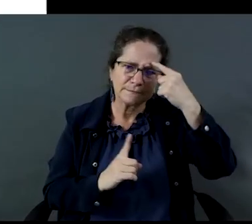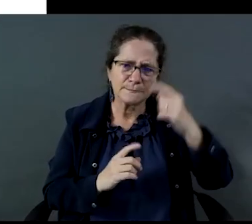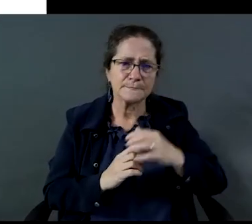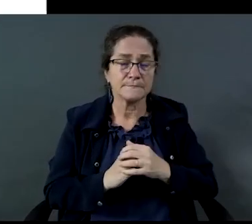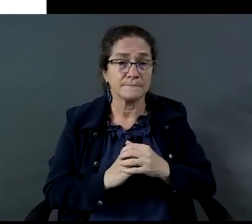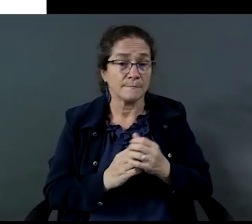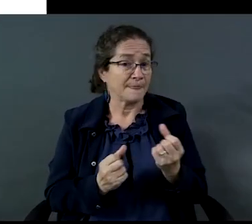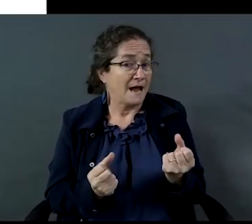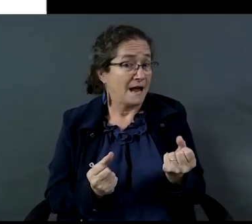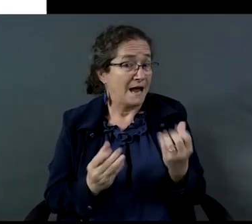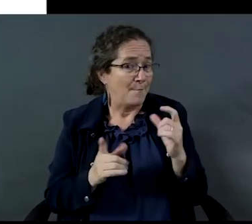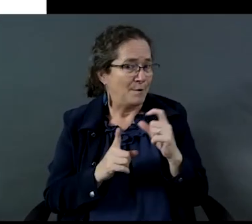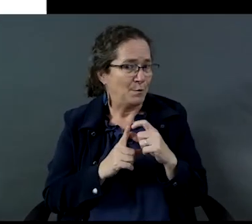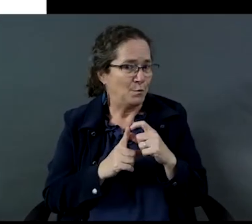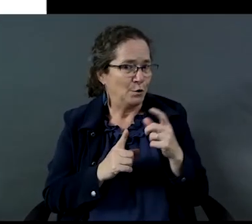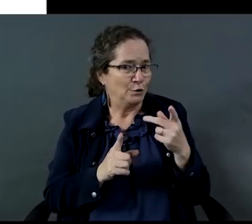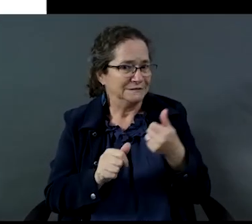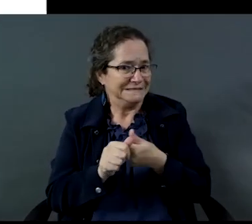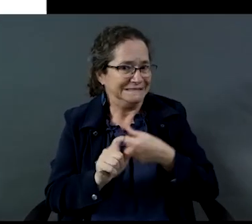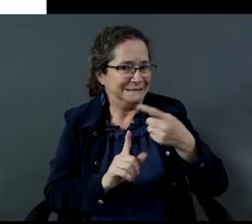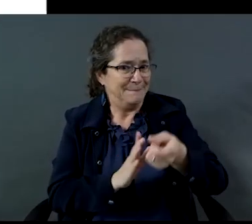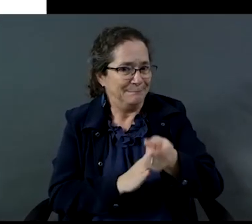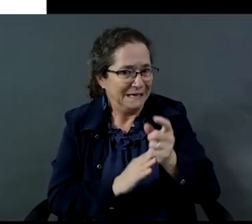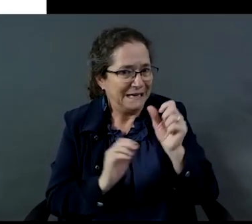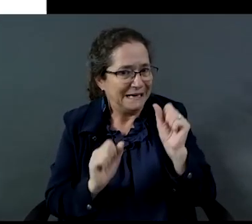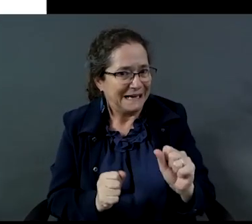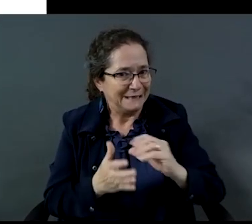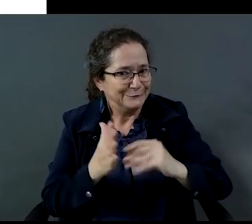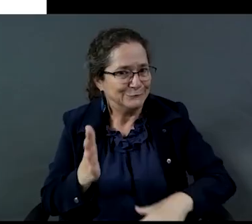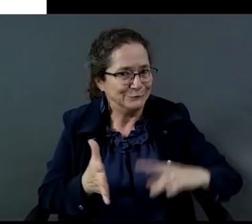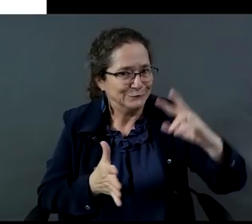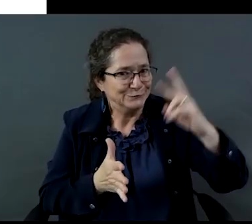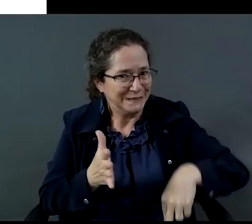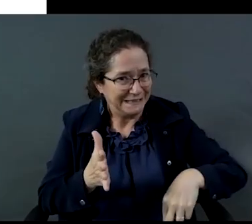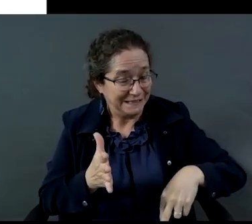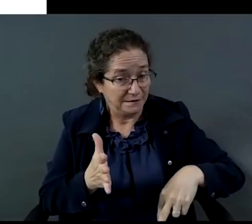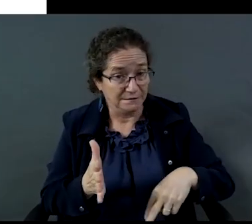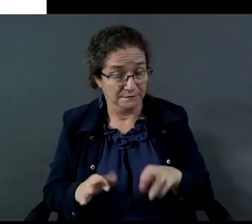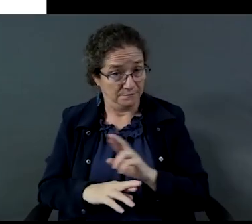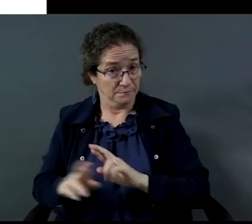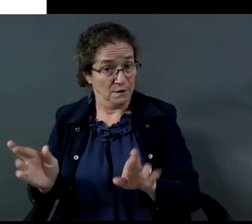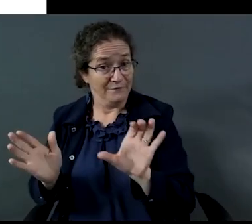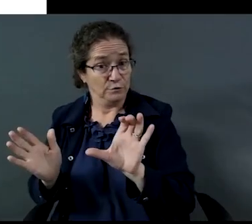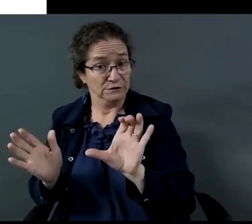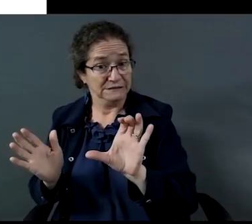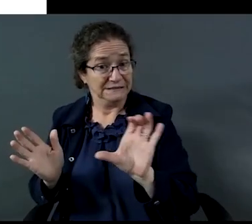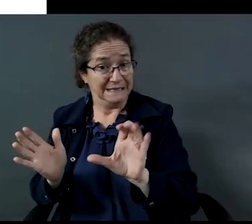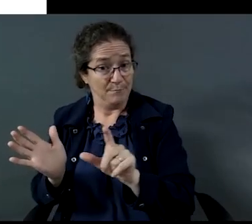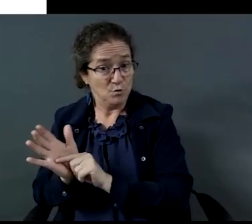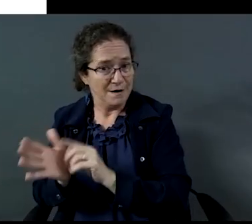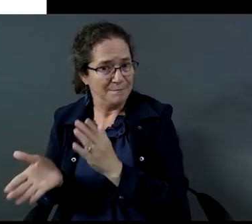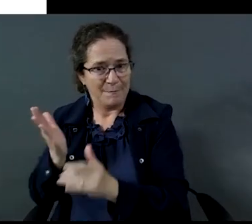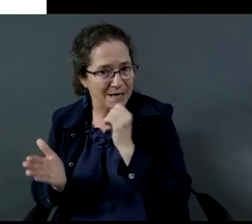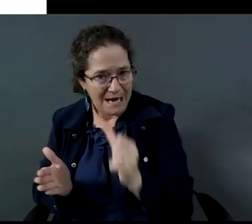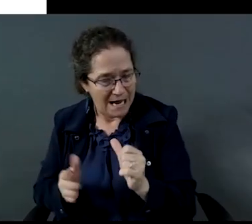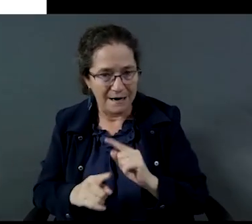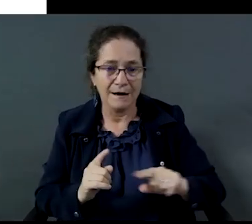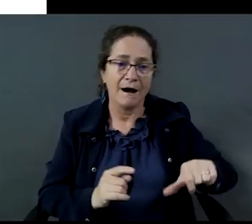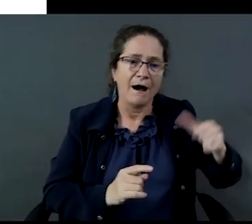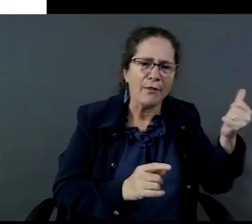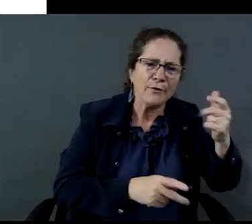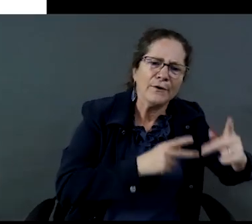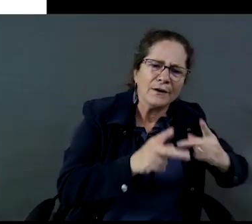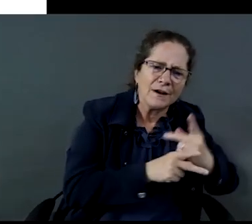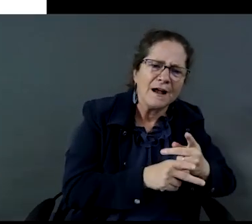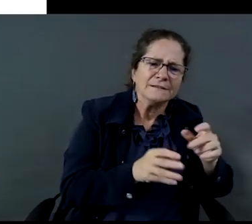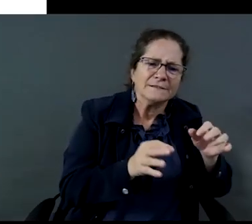many words per minute can my student read? So they may not be ready for C-print, but they may be ready for some types of captioning because they're going to pick out the words that